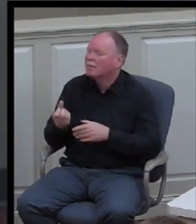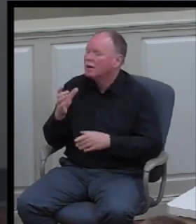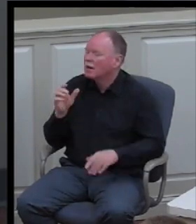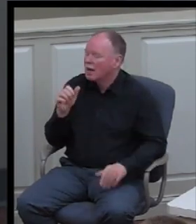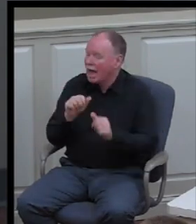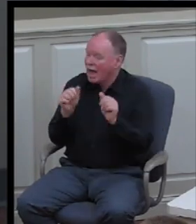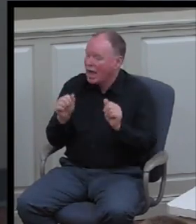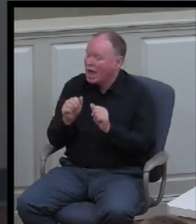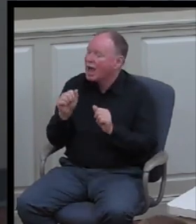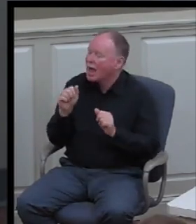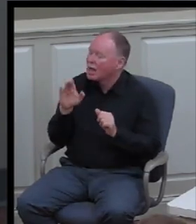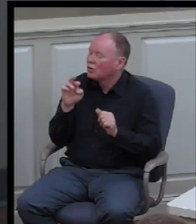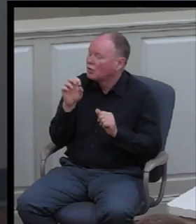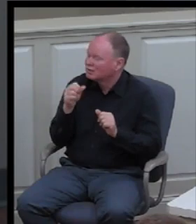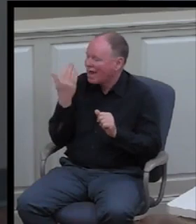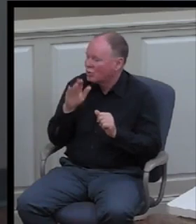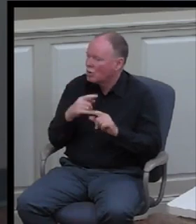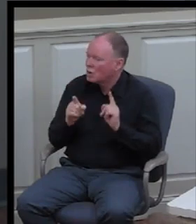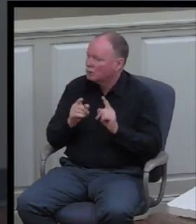not, but